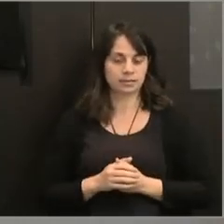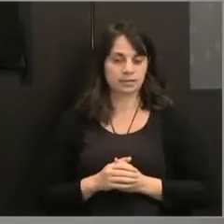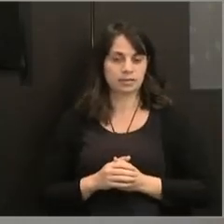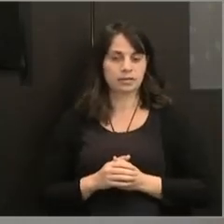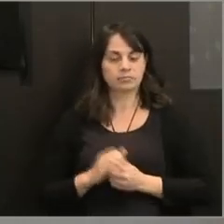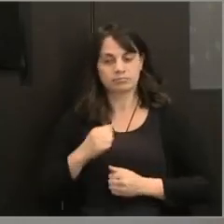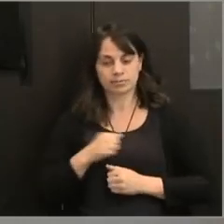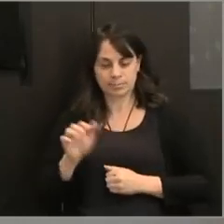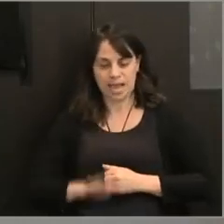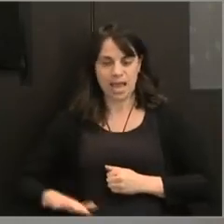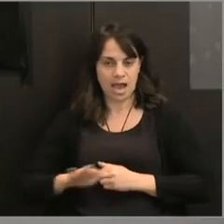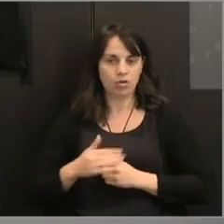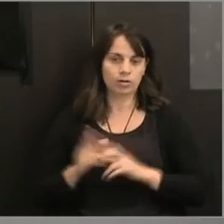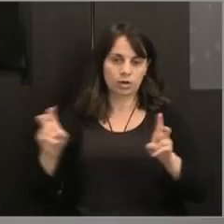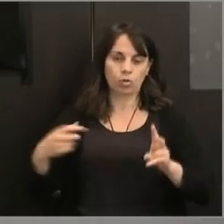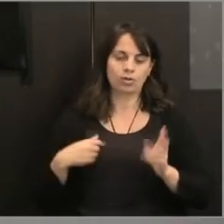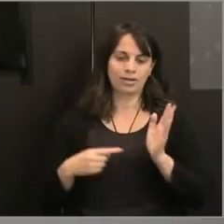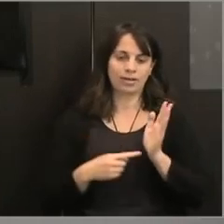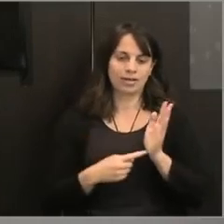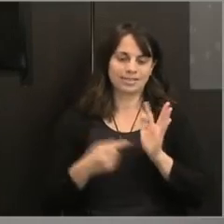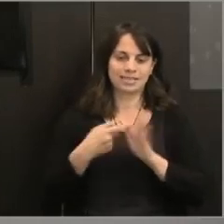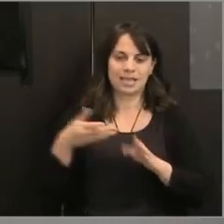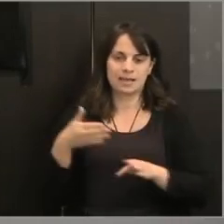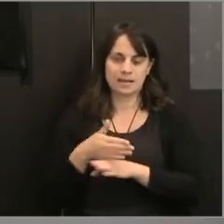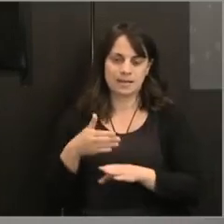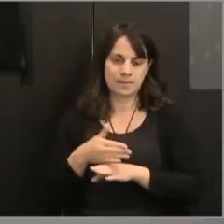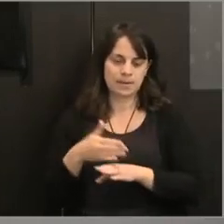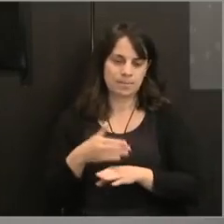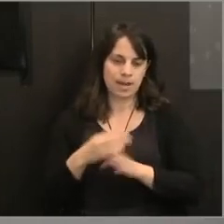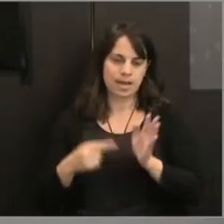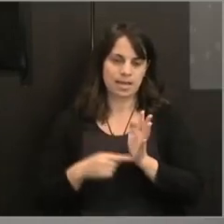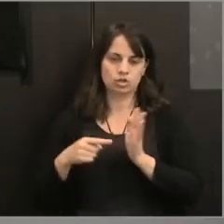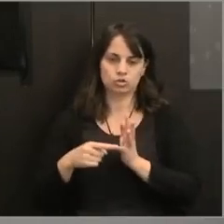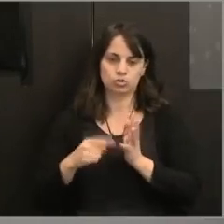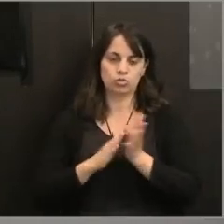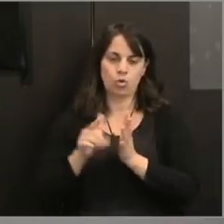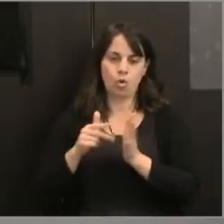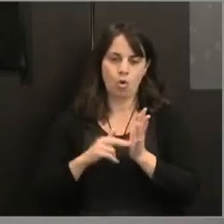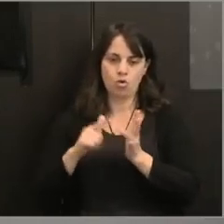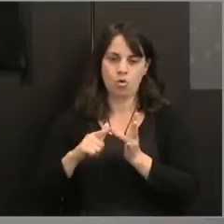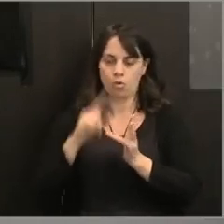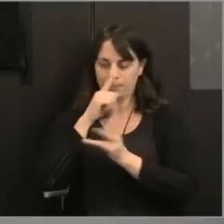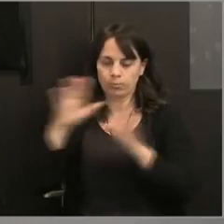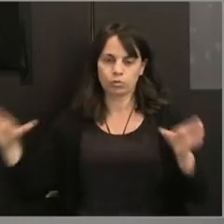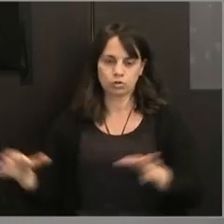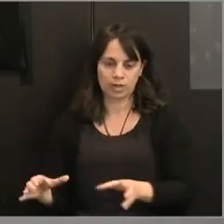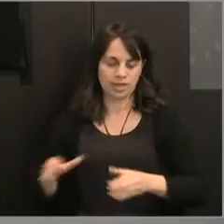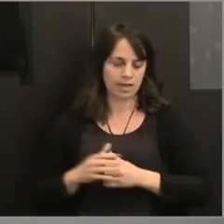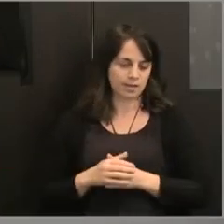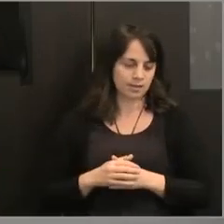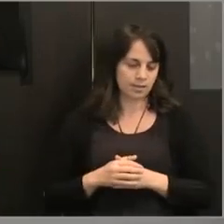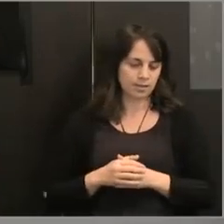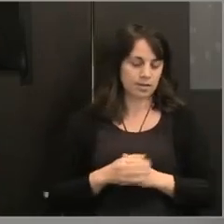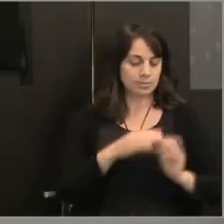Ngāti Kahungunu as Te Mahi Tūhono, or the work to bring people together. Like tikanga